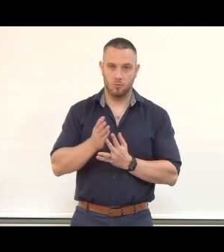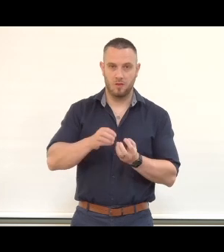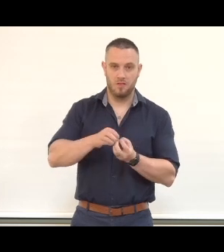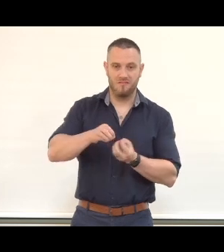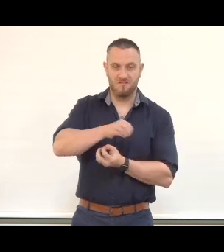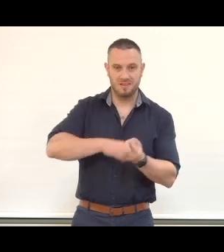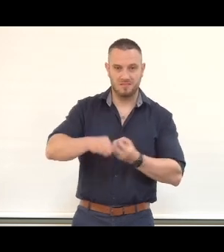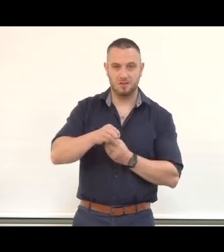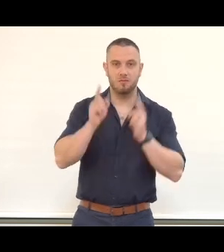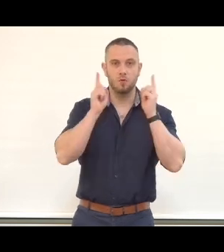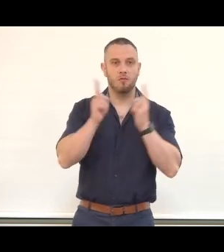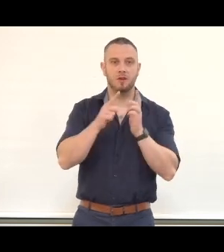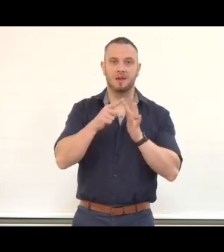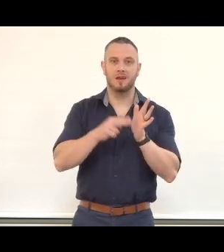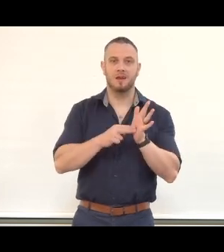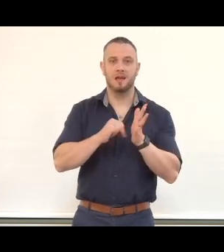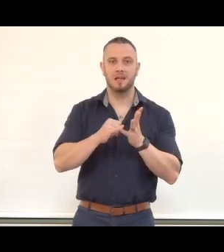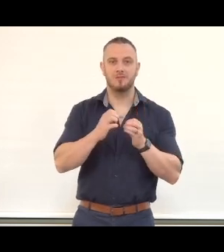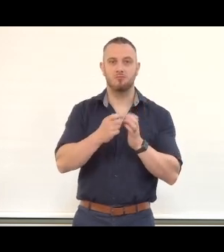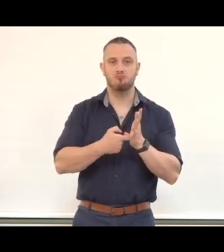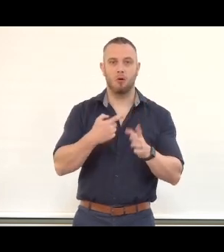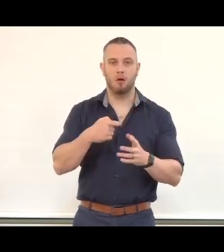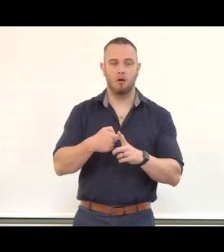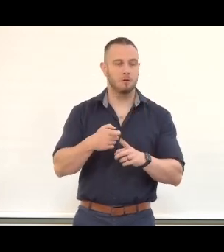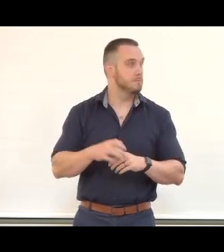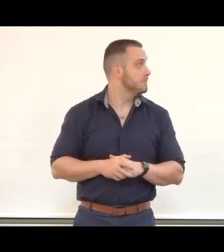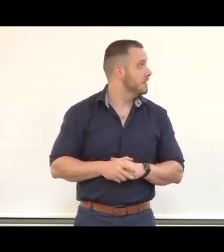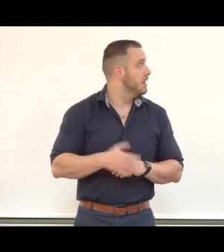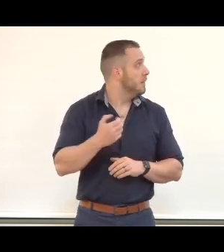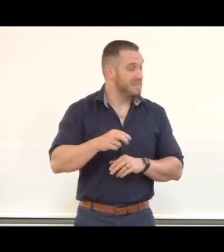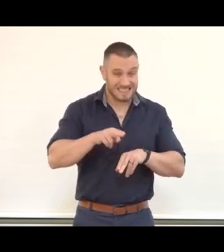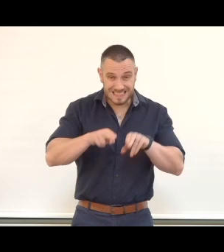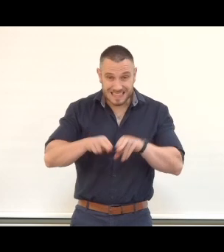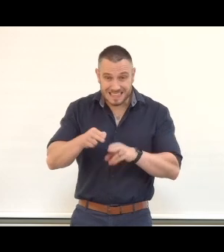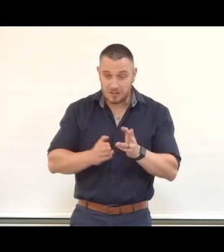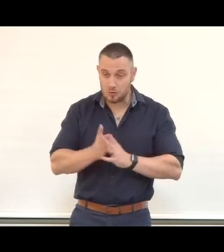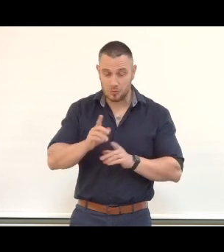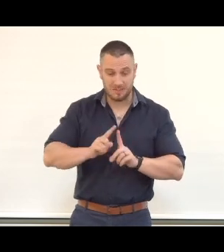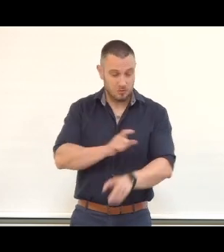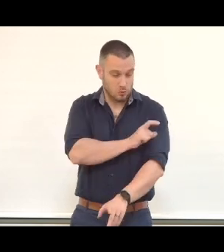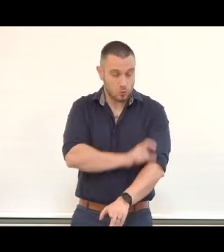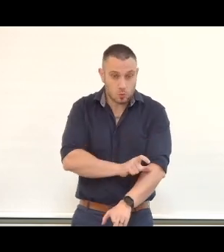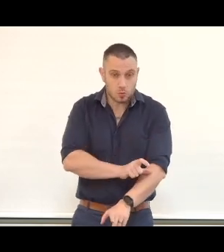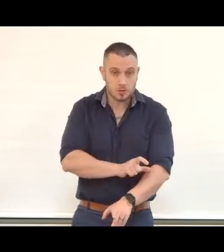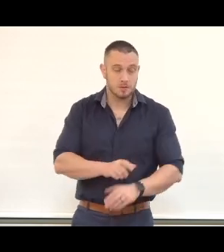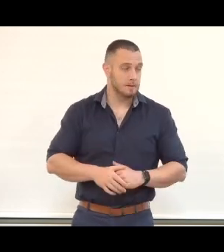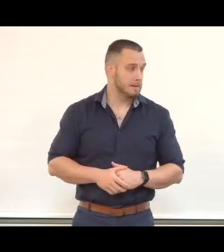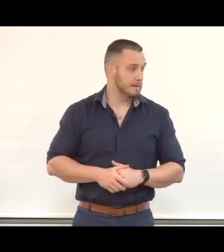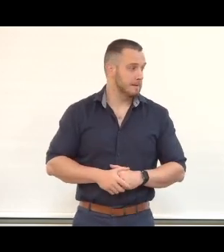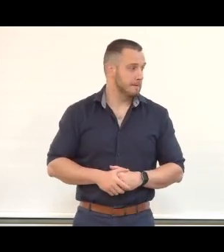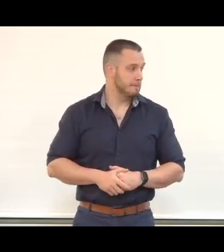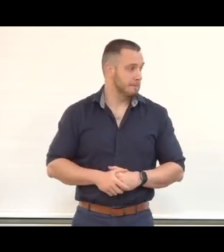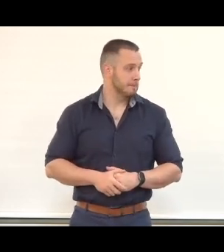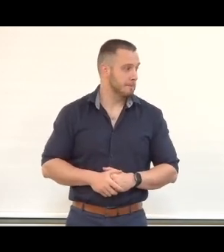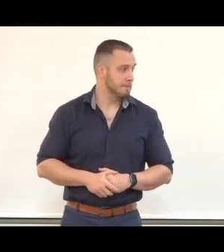Uni Innsbruck. There was some cryogenic testing of the suit with Analogue astronaut Inigo Munoz